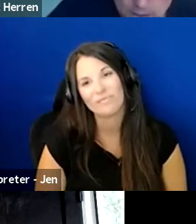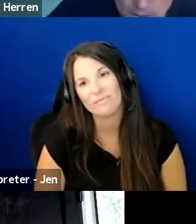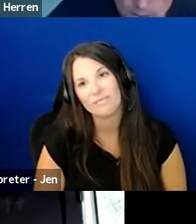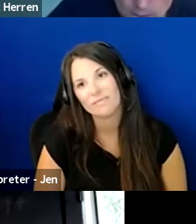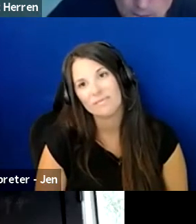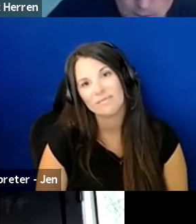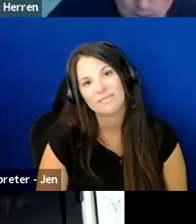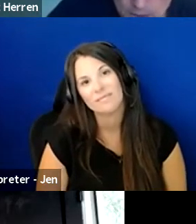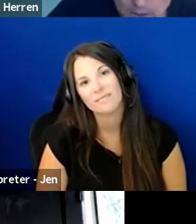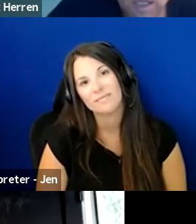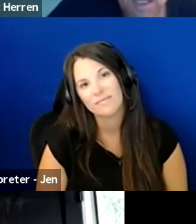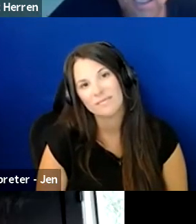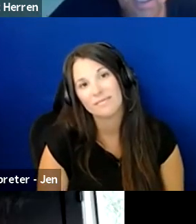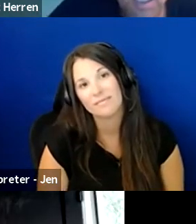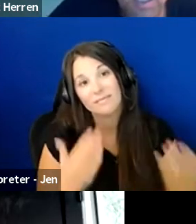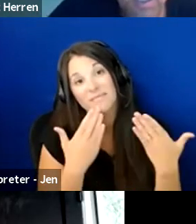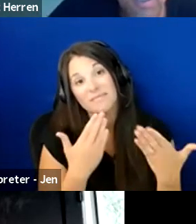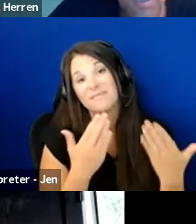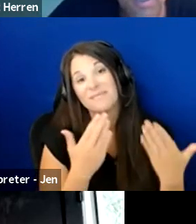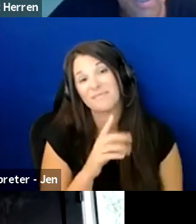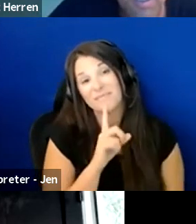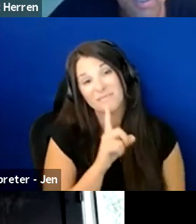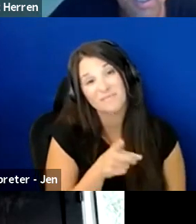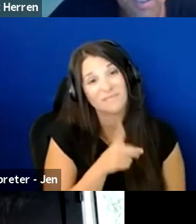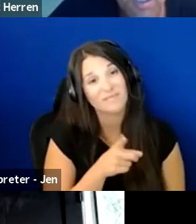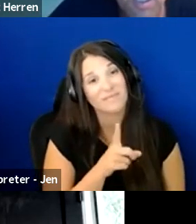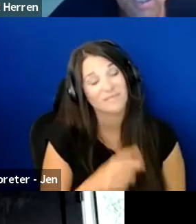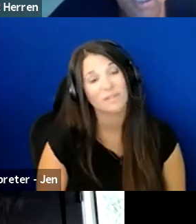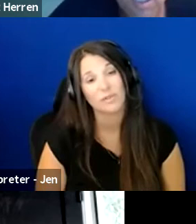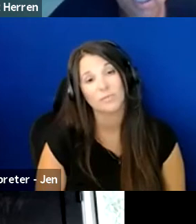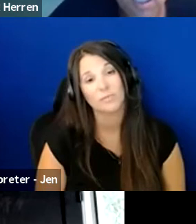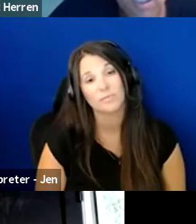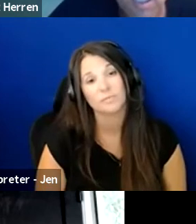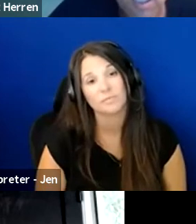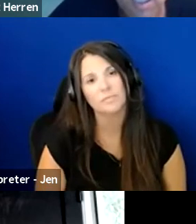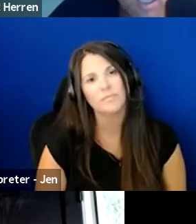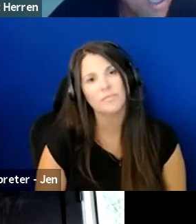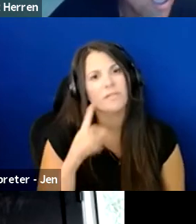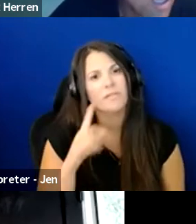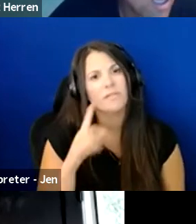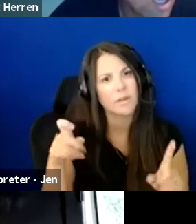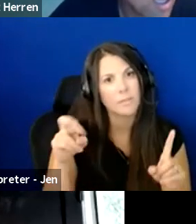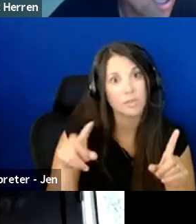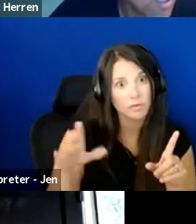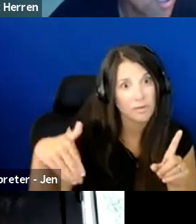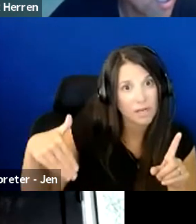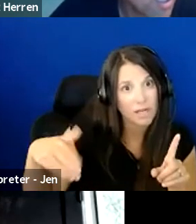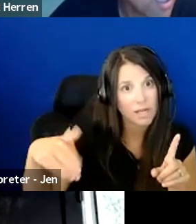Thank you for that. Yeah, it's absolutely true. And then with the peers, so you haven't taken the training yet, or have you,